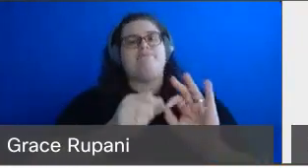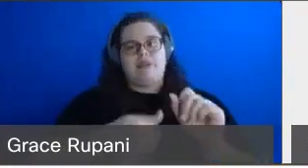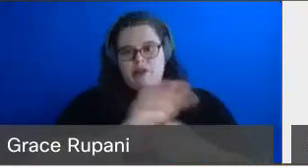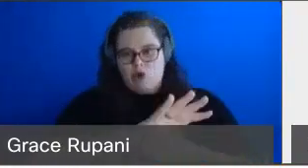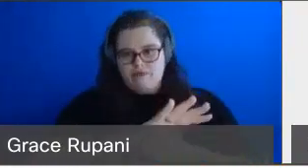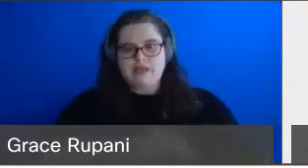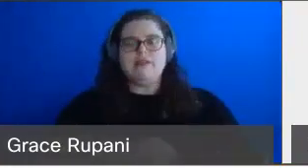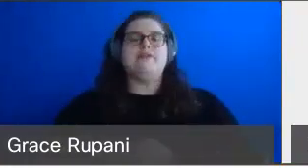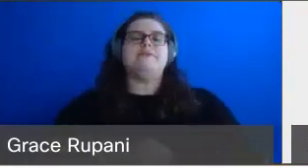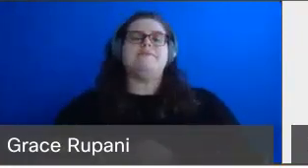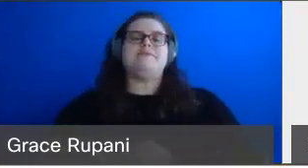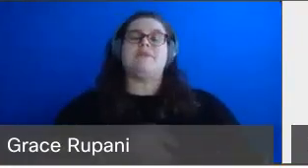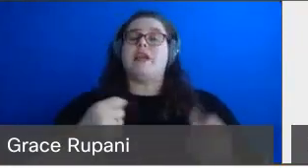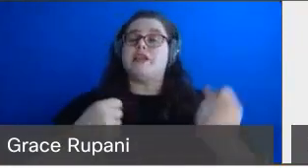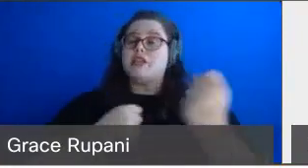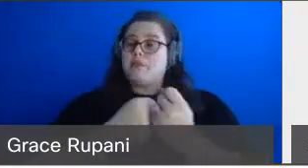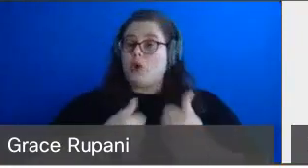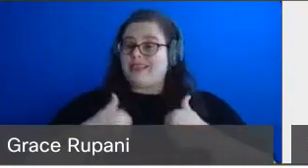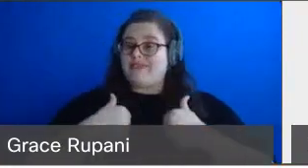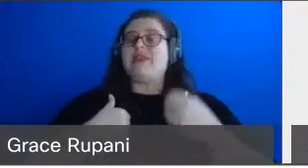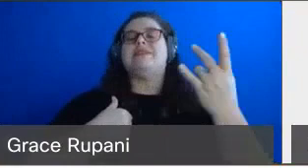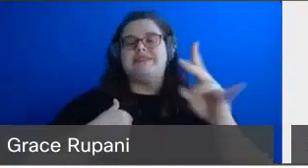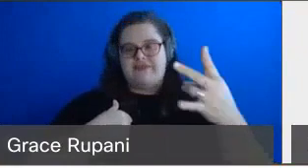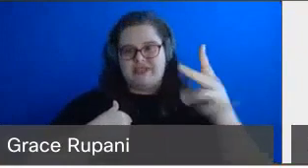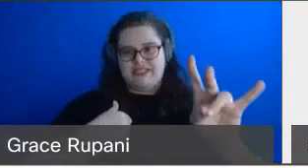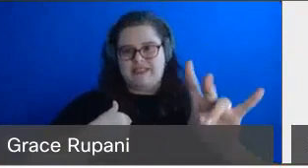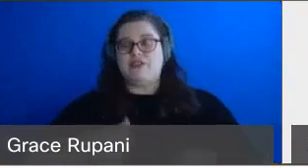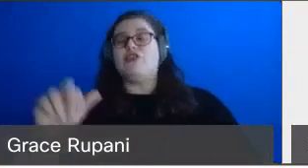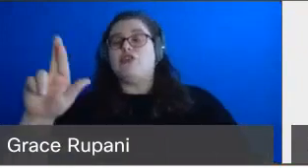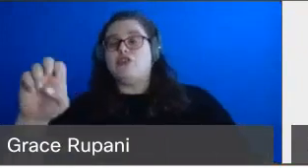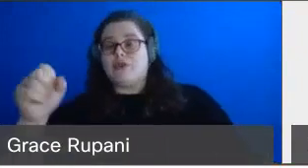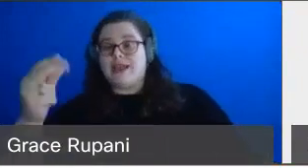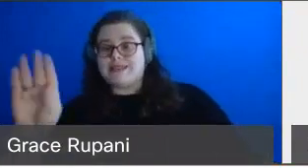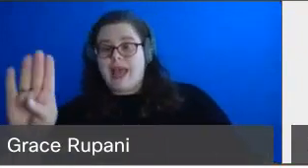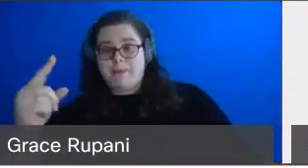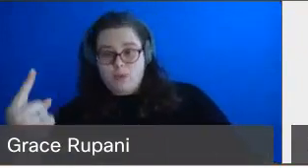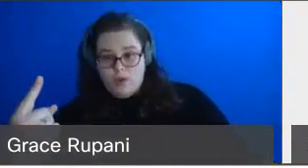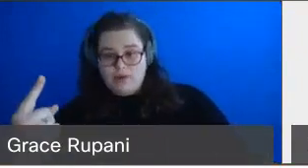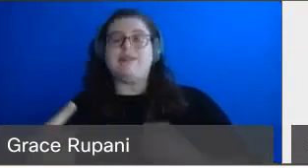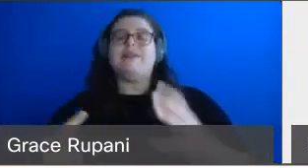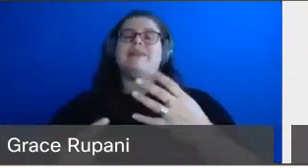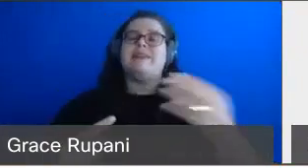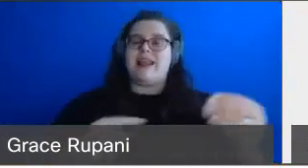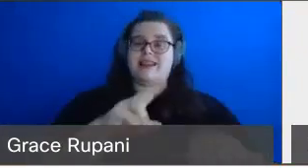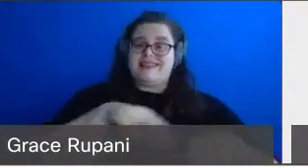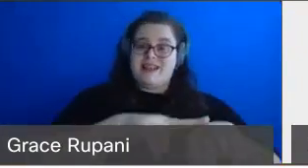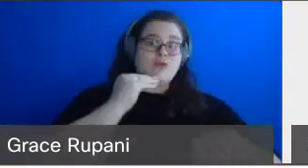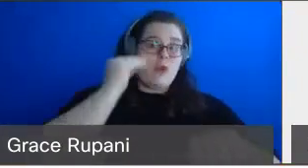17 in supported living, 1 in residential habilitation, and 6 who were in their natural